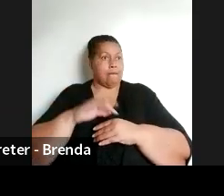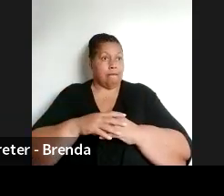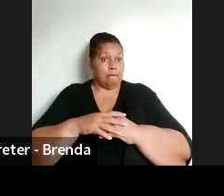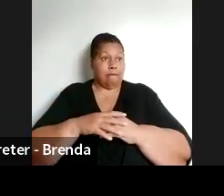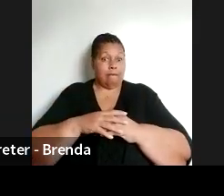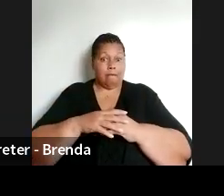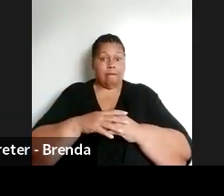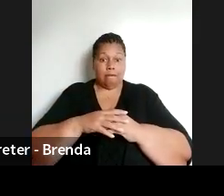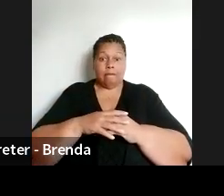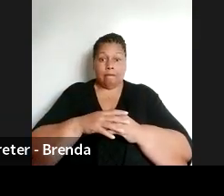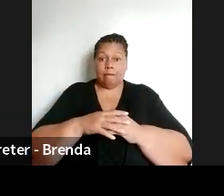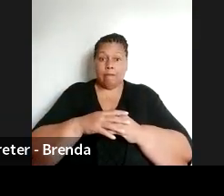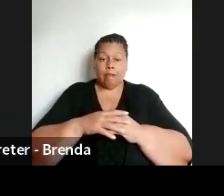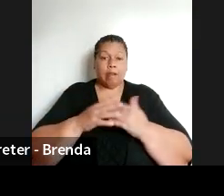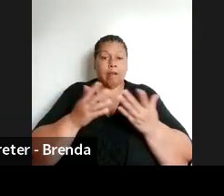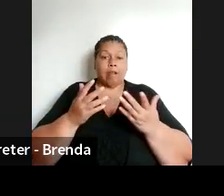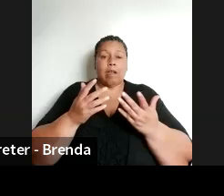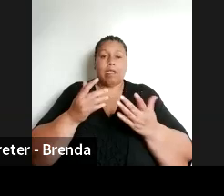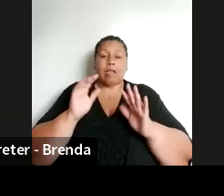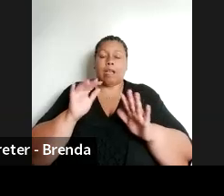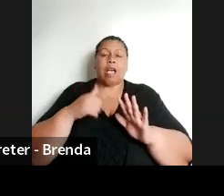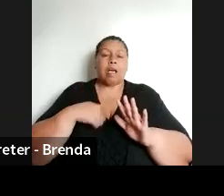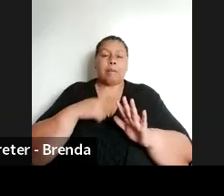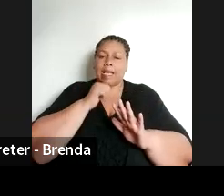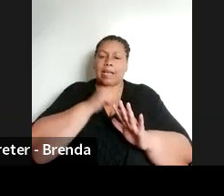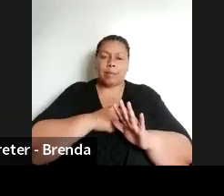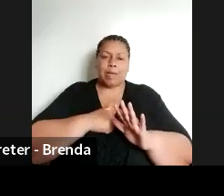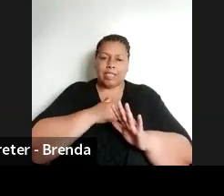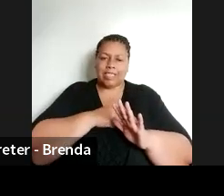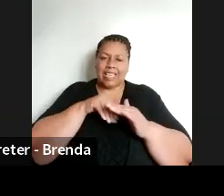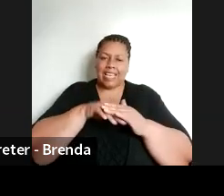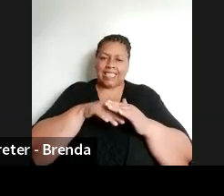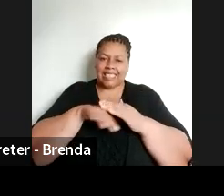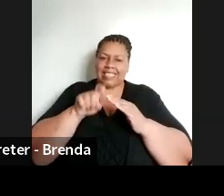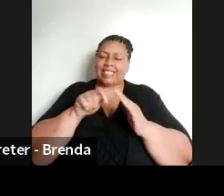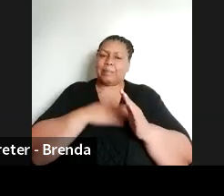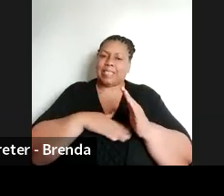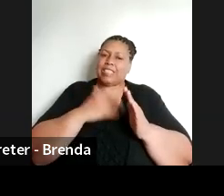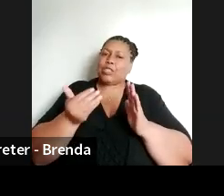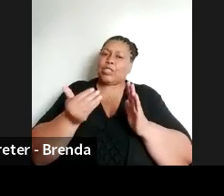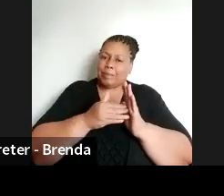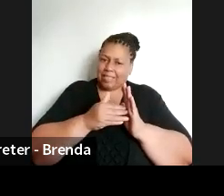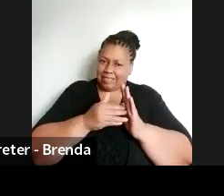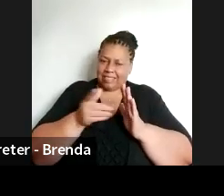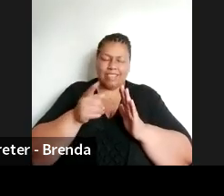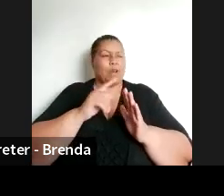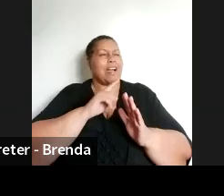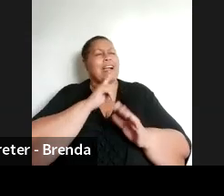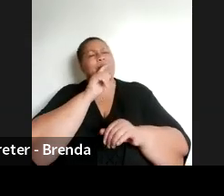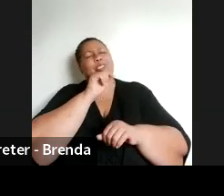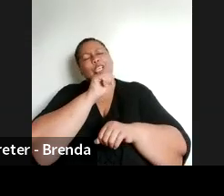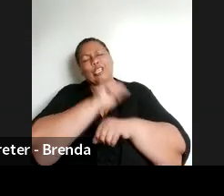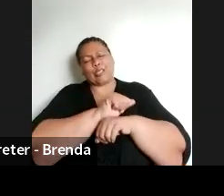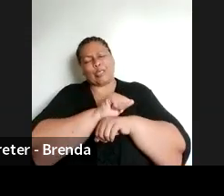Okay, so I'm not going to apologize because this is an access need. So can you repeat the question again, please? Absolutely,